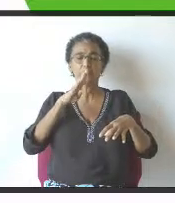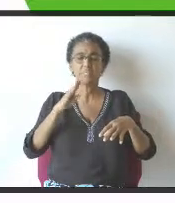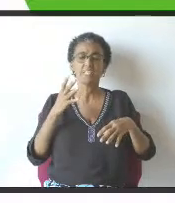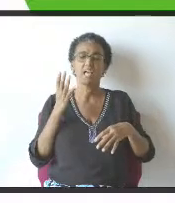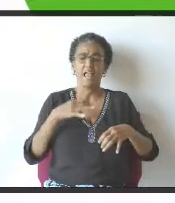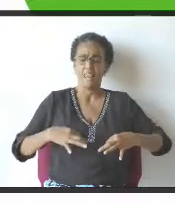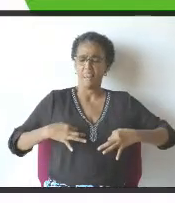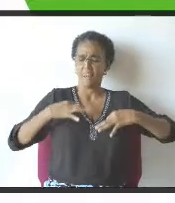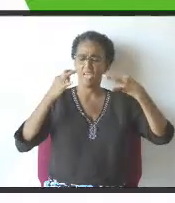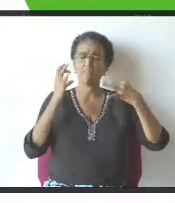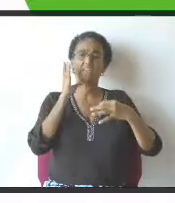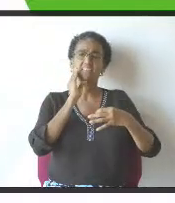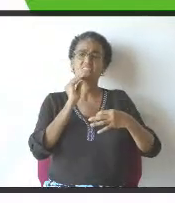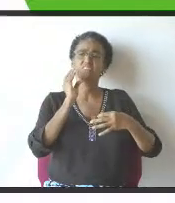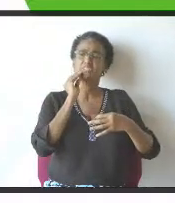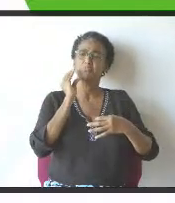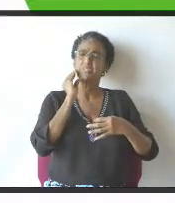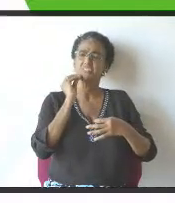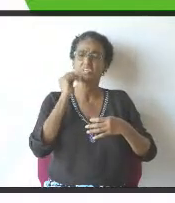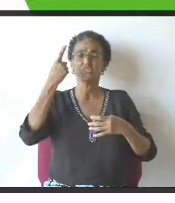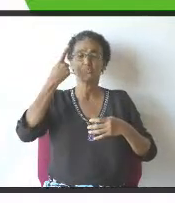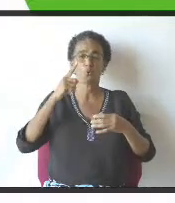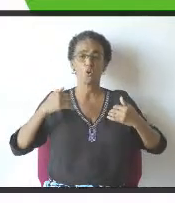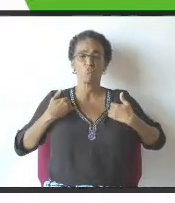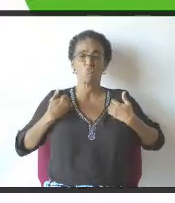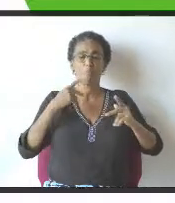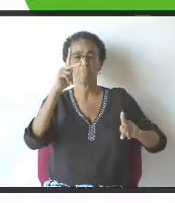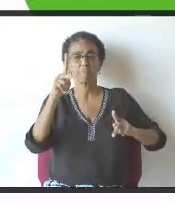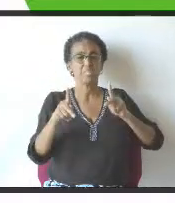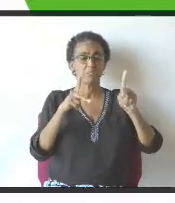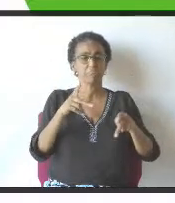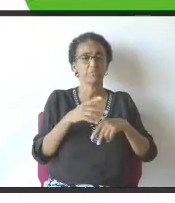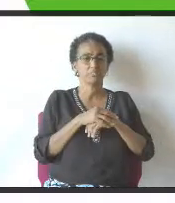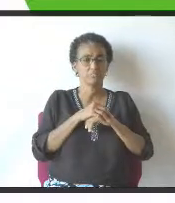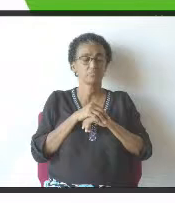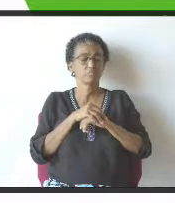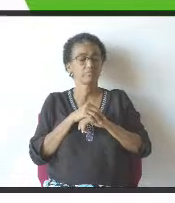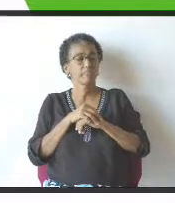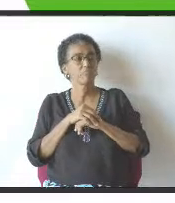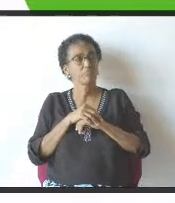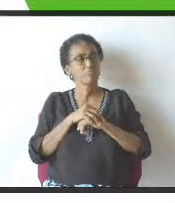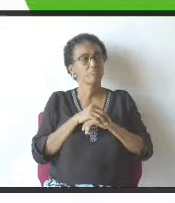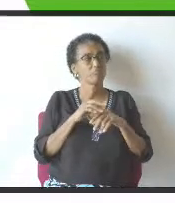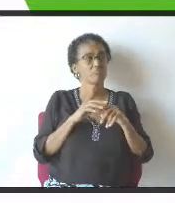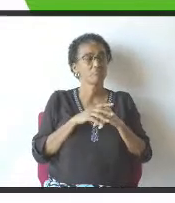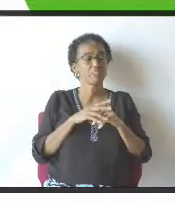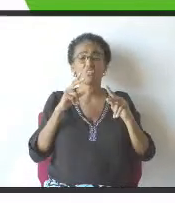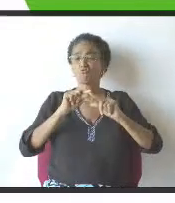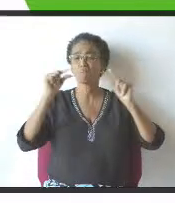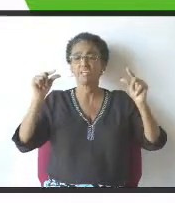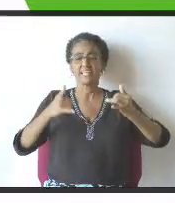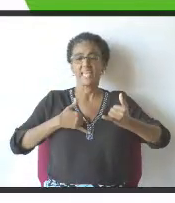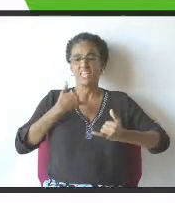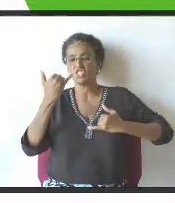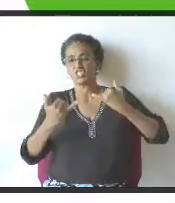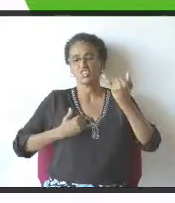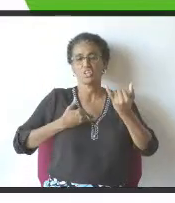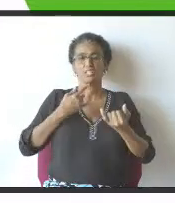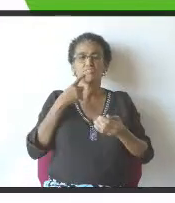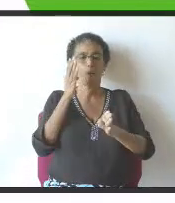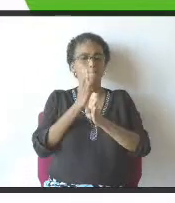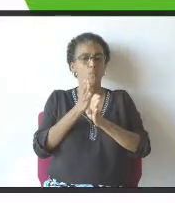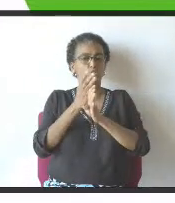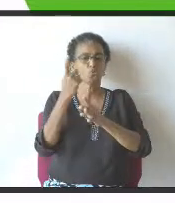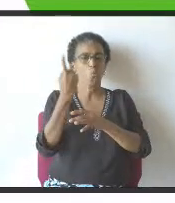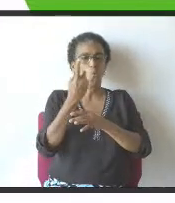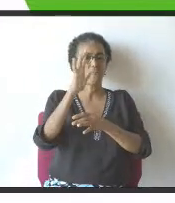your child spiritually, this will only help to accentuate that and accelerate that as well. It's a great environment. And the bus, only $500